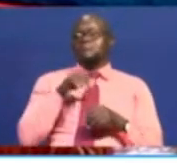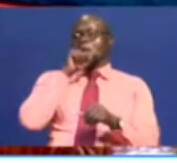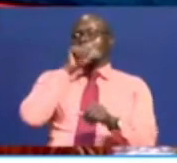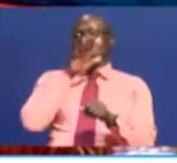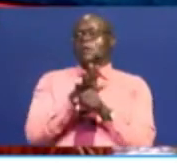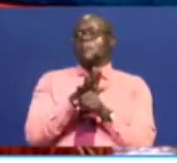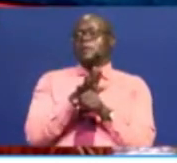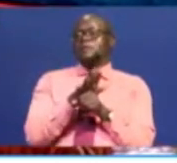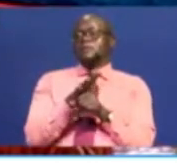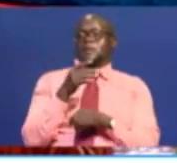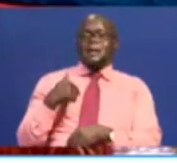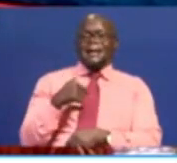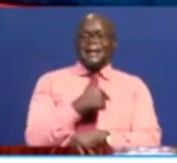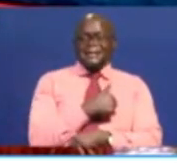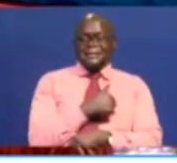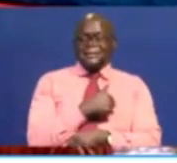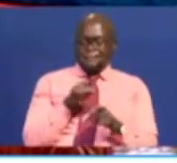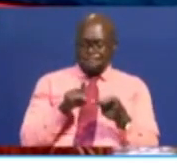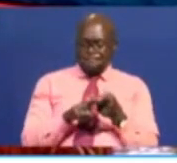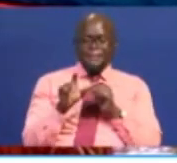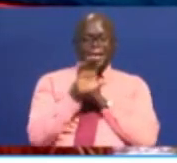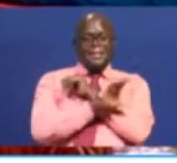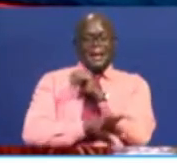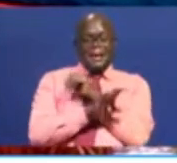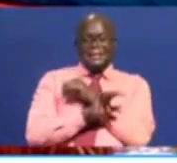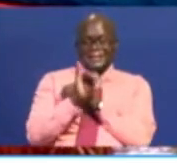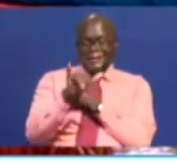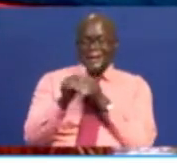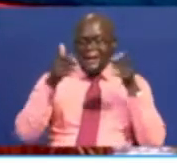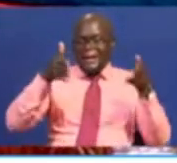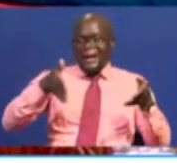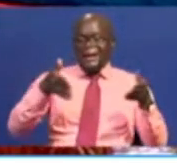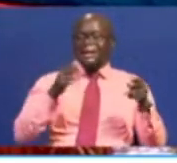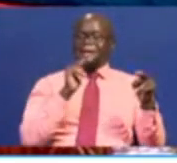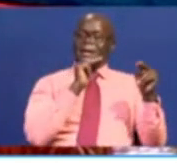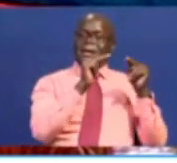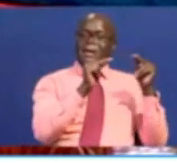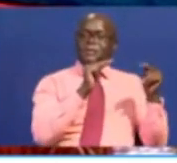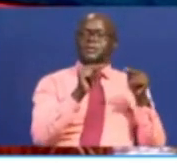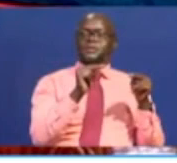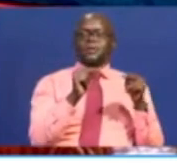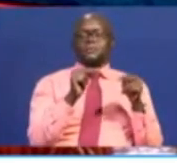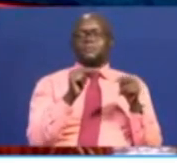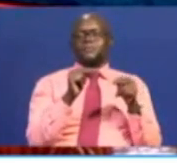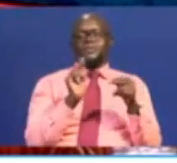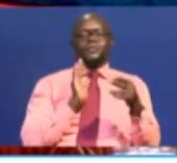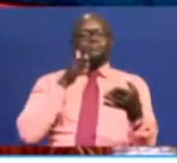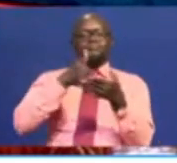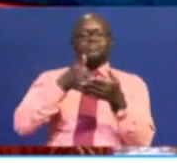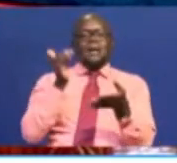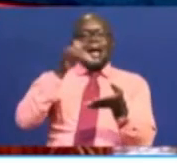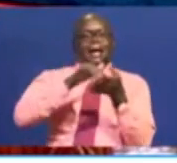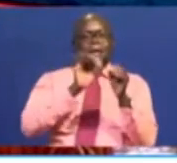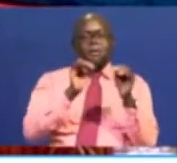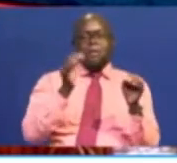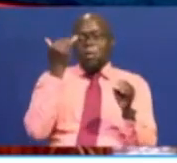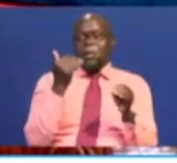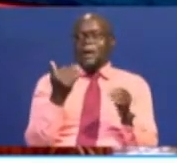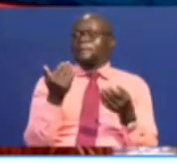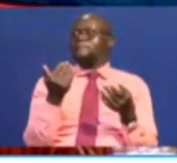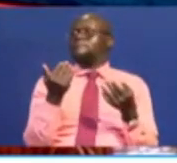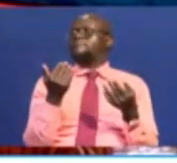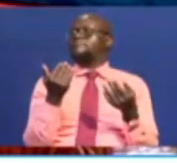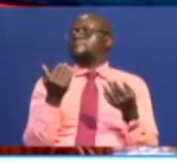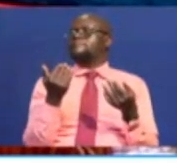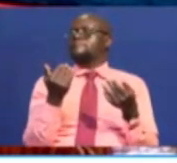assure us and the country that the current negotiations will not stop again? Because we reach a point